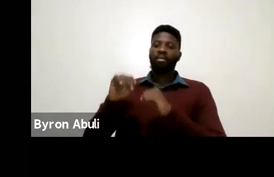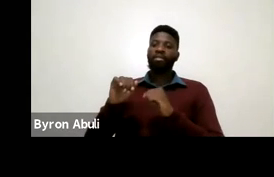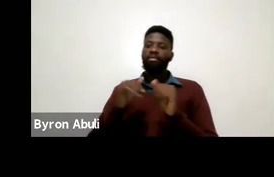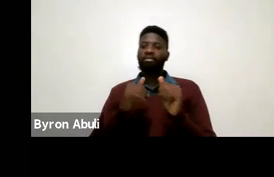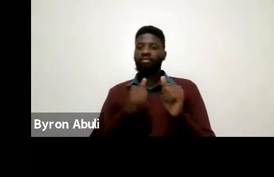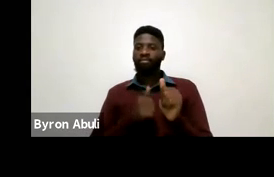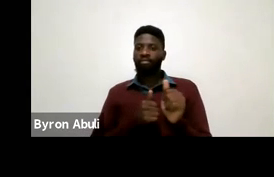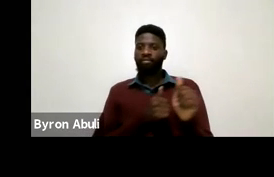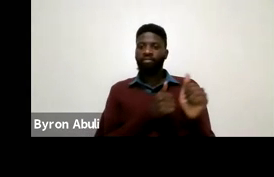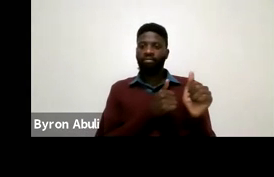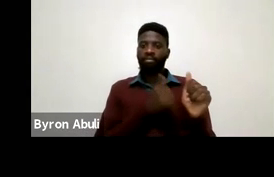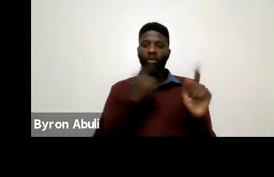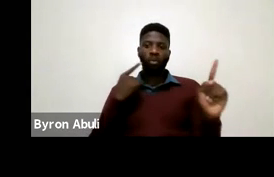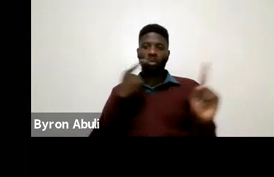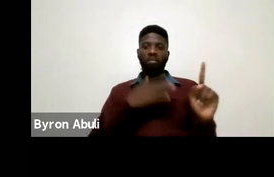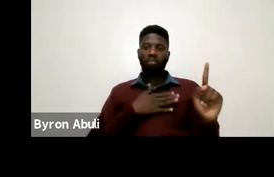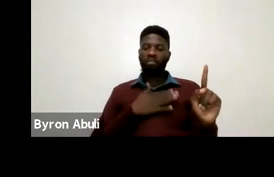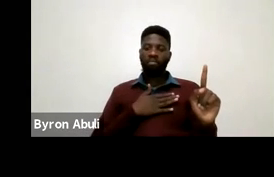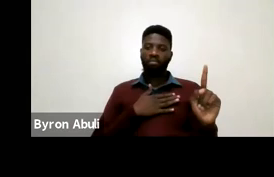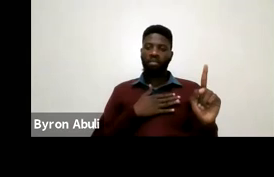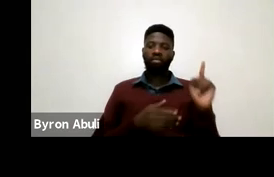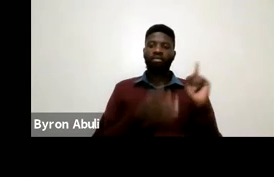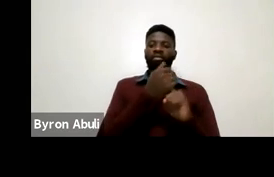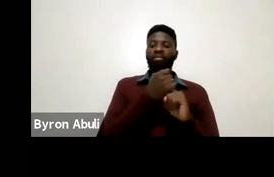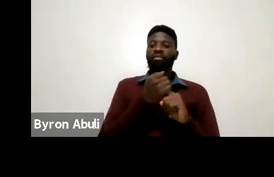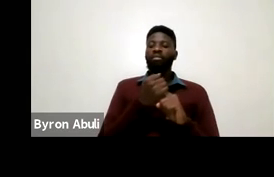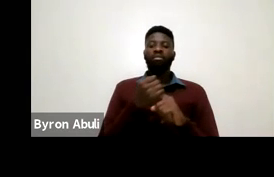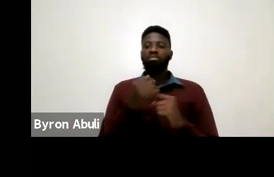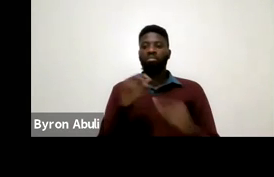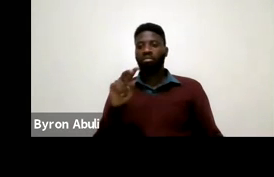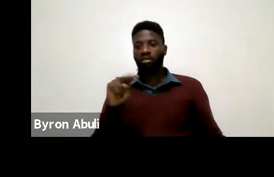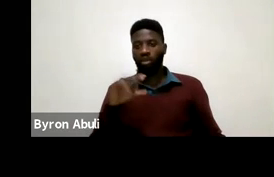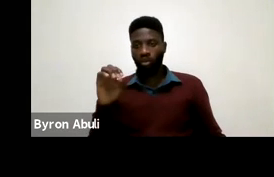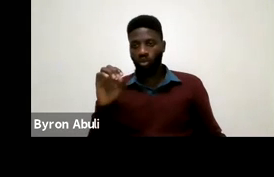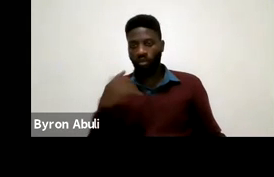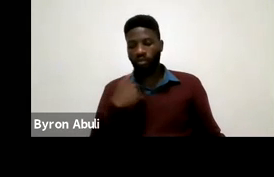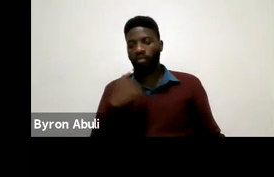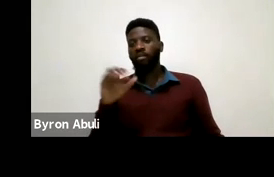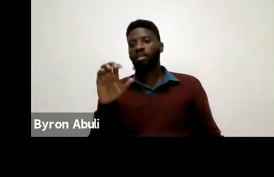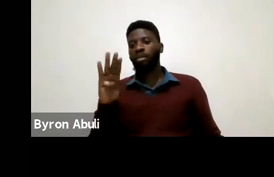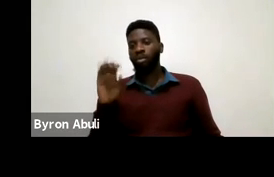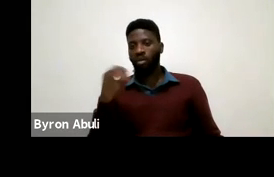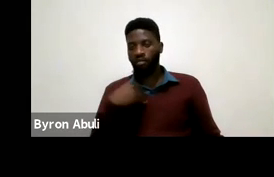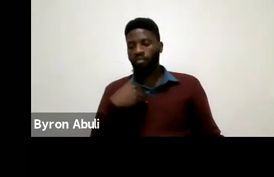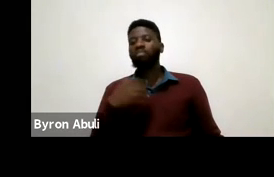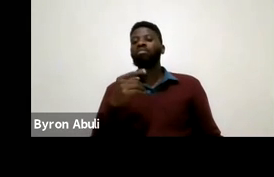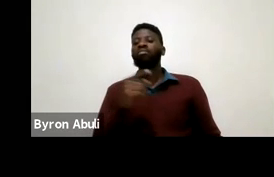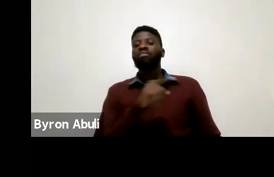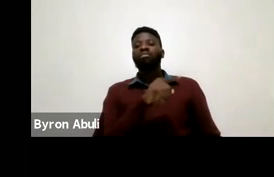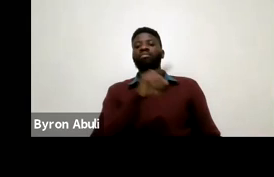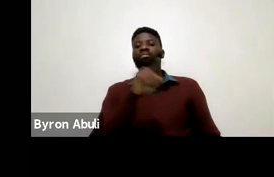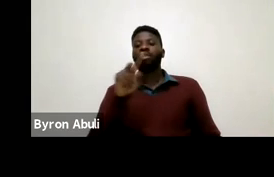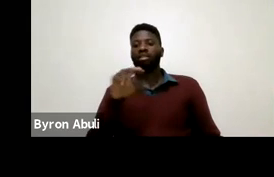If somebody, like I said, having an NGO or a CBO, there are NGOs all over there, people